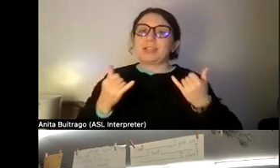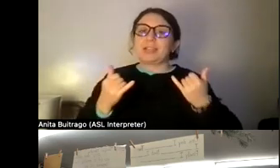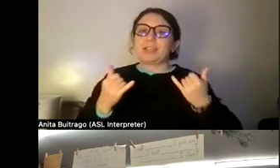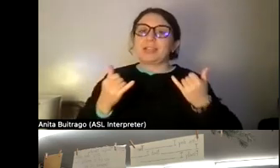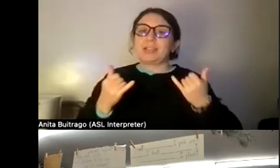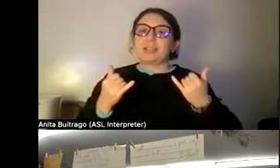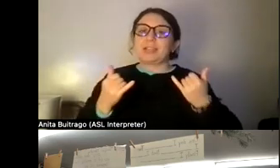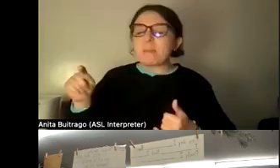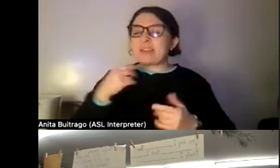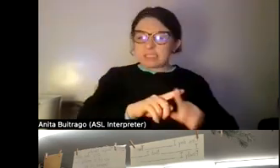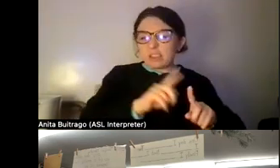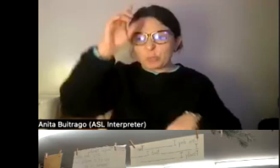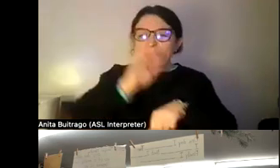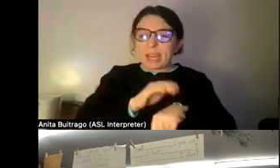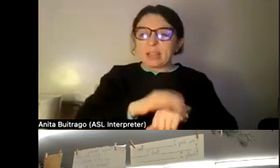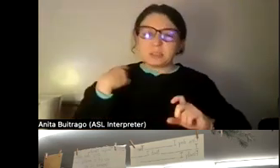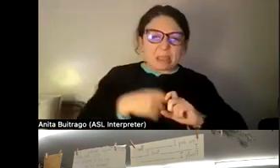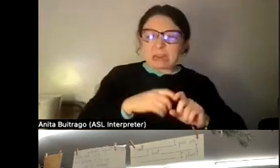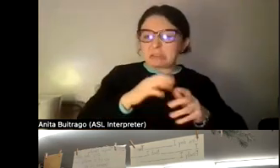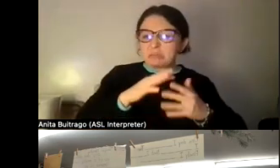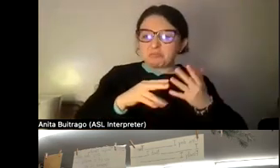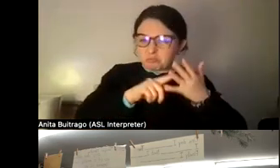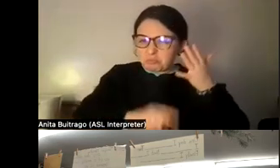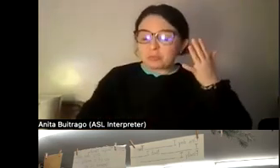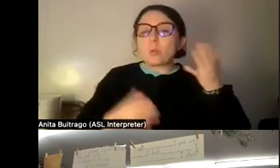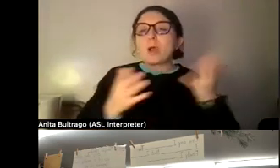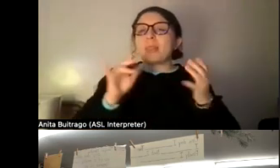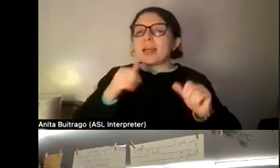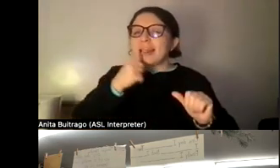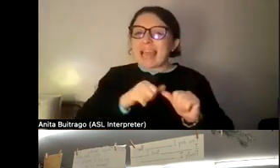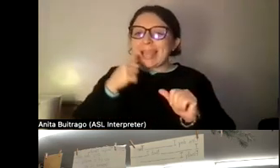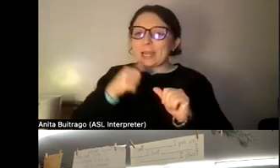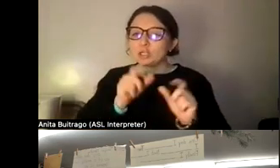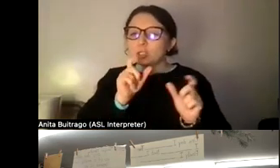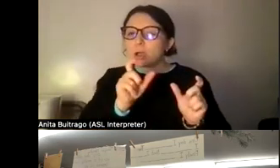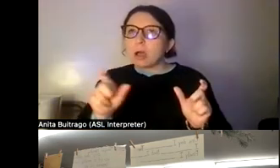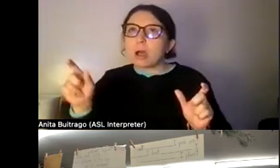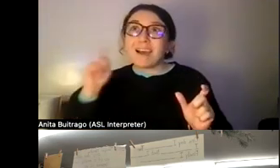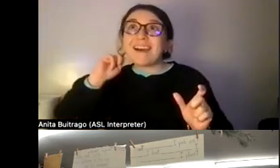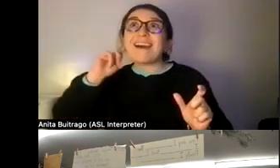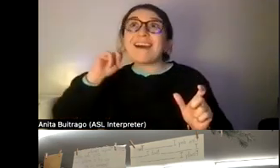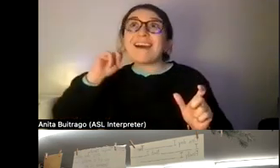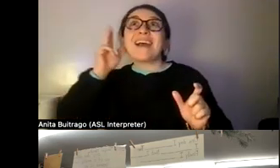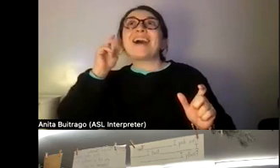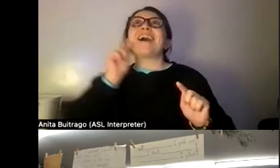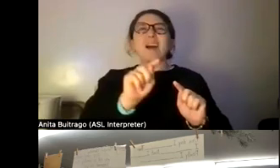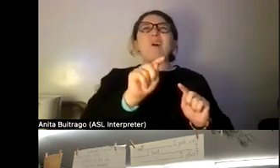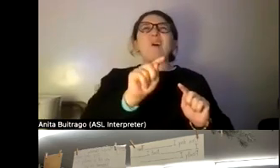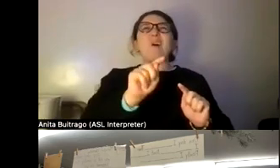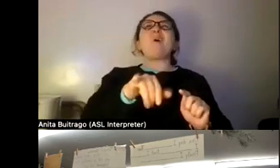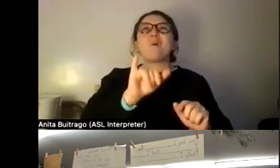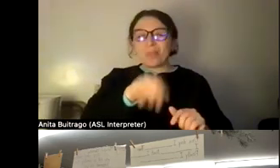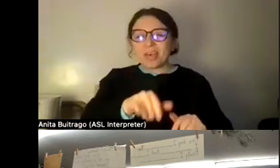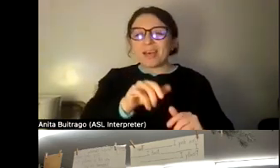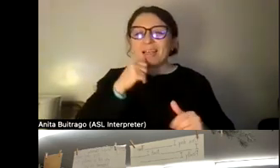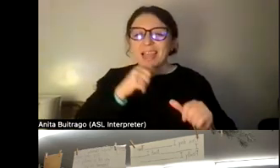they're learning Spanish as well, they need to know that code for that language. So they have to be able to match a sound with a letter